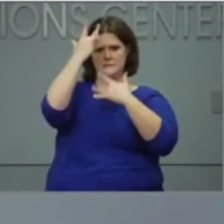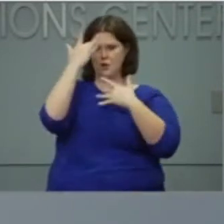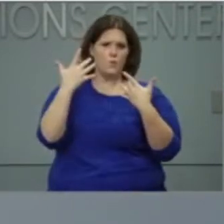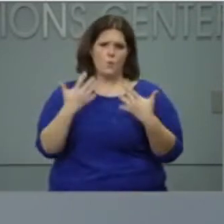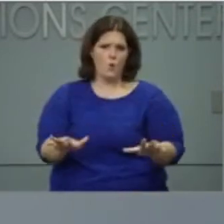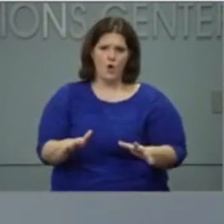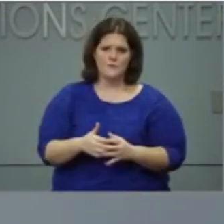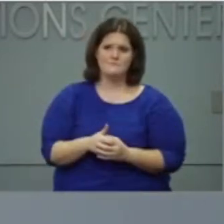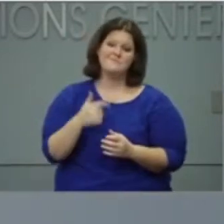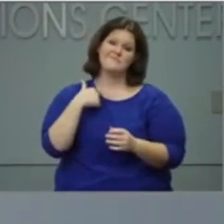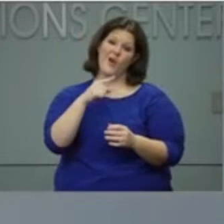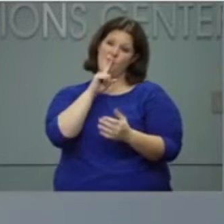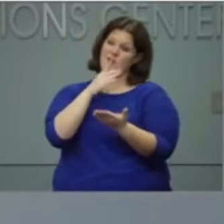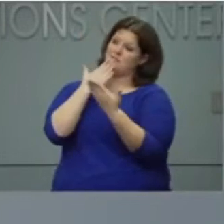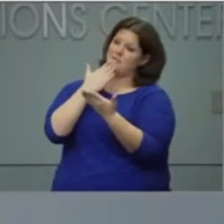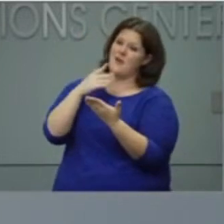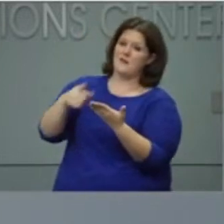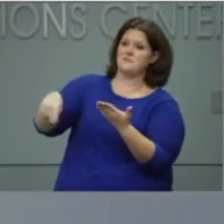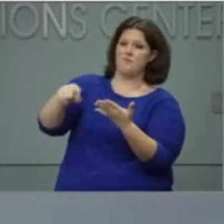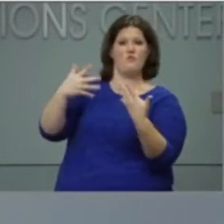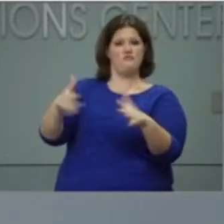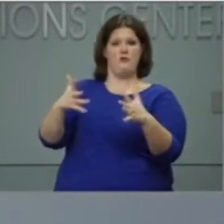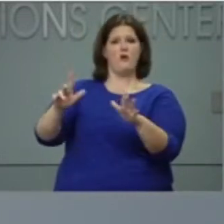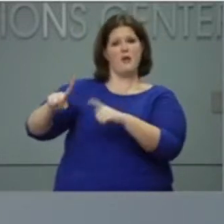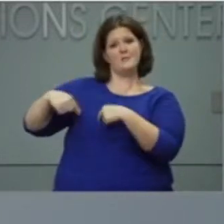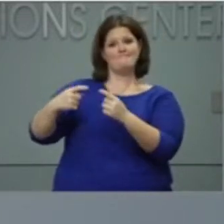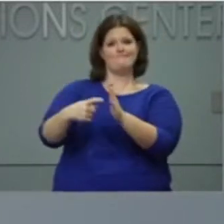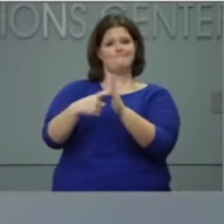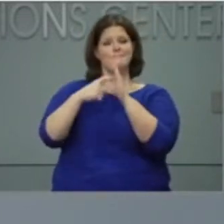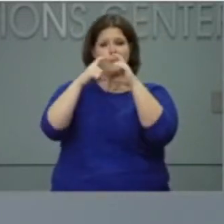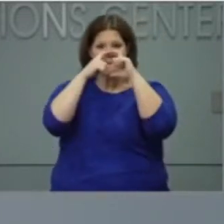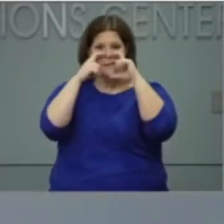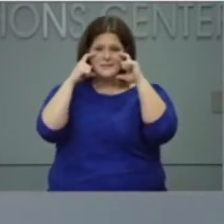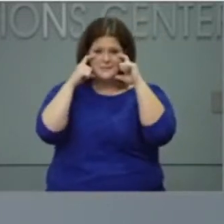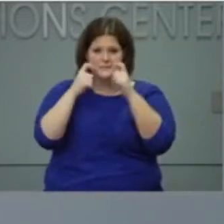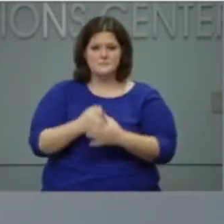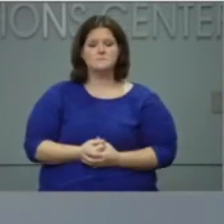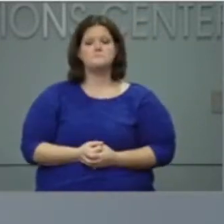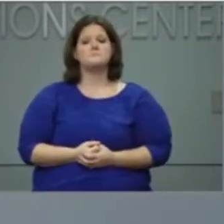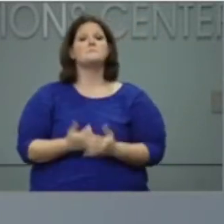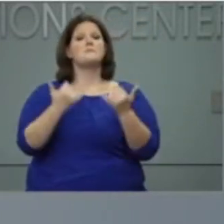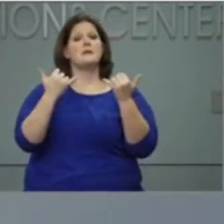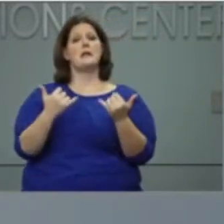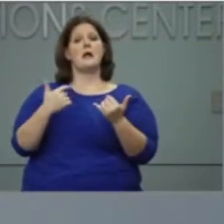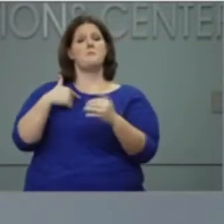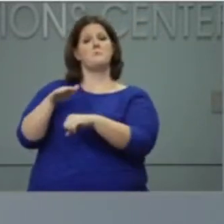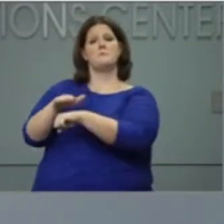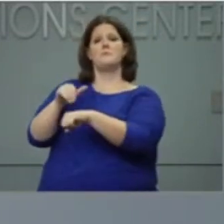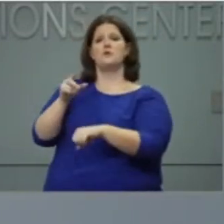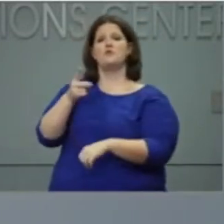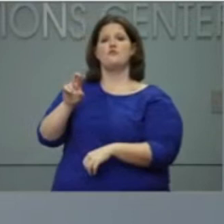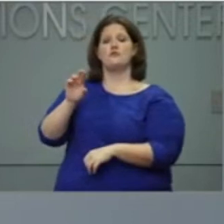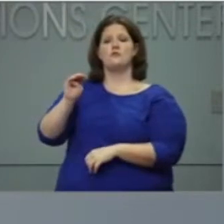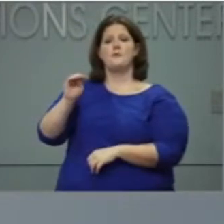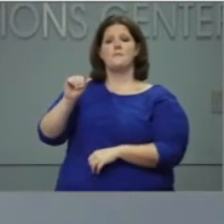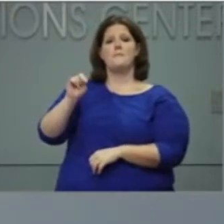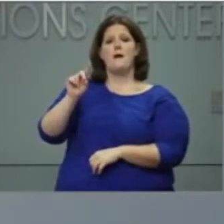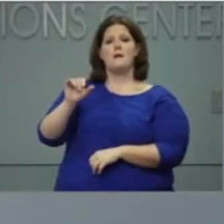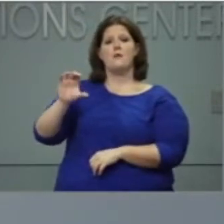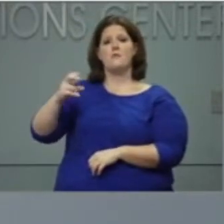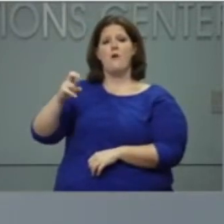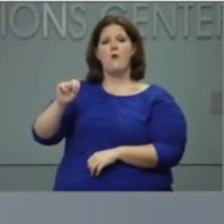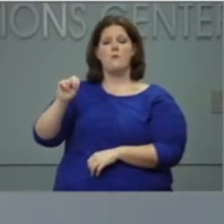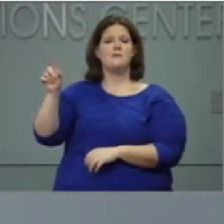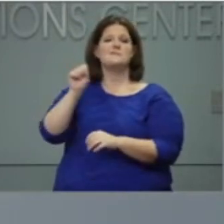and their staff. I'd now like to ask Dr. Mandy Cohen, our Secretary of the North Carolina Department of Health and Human Services,